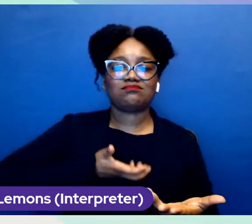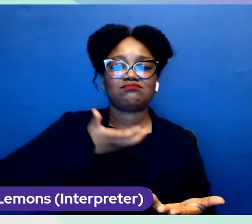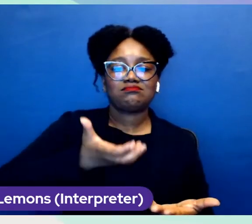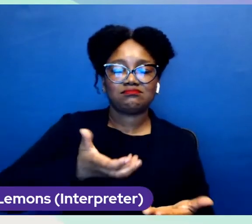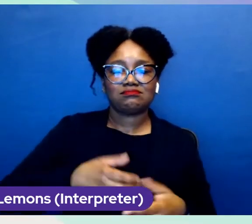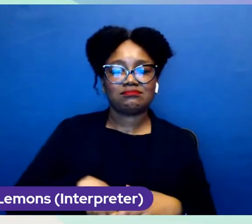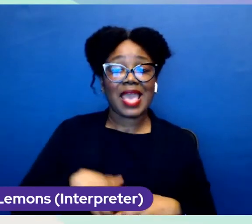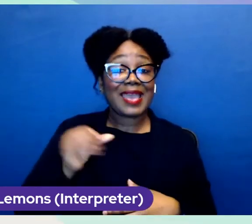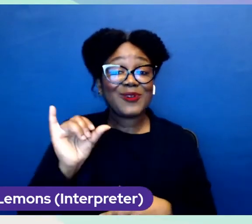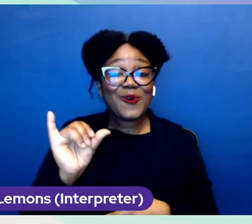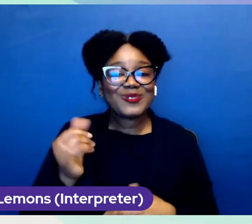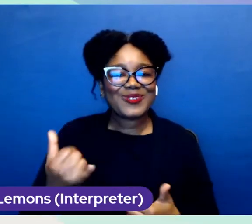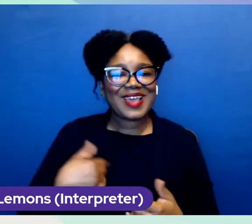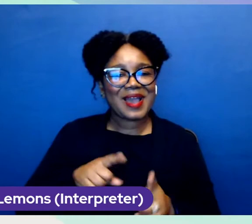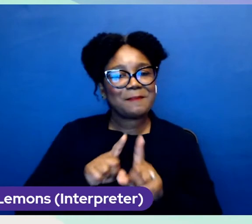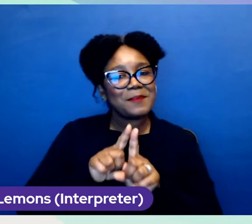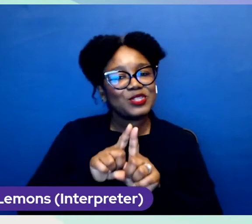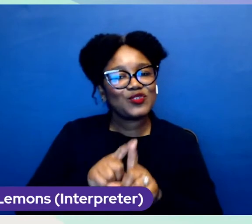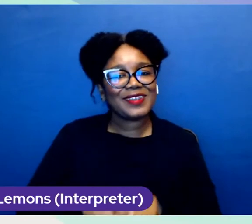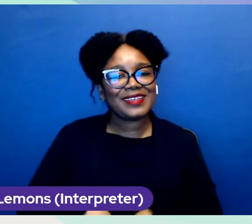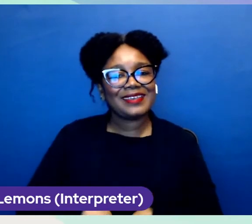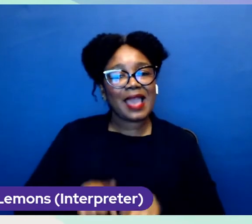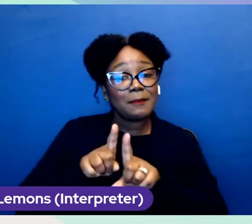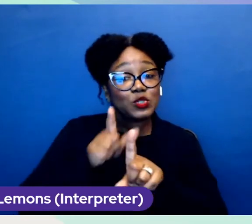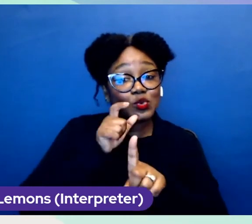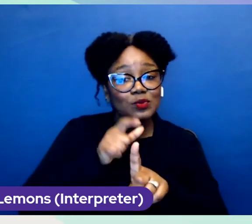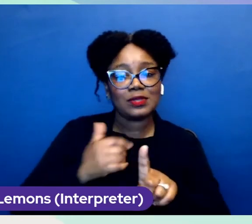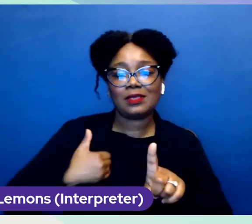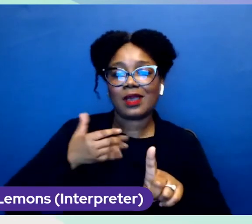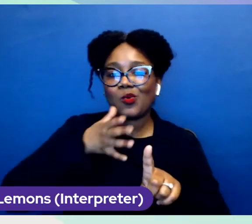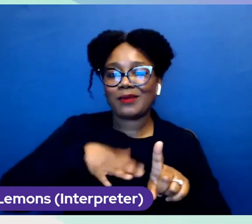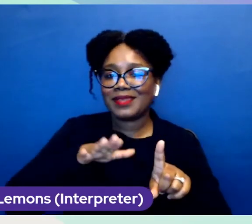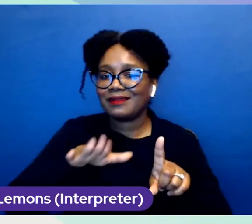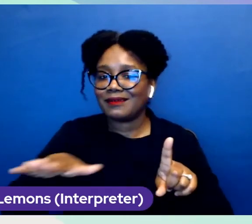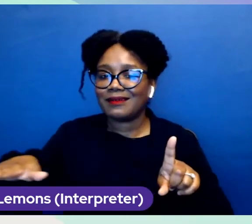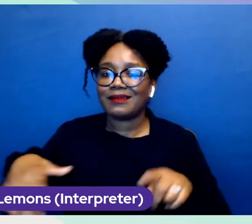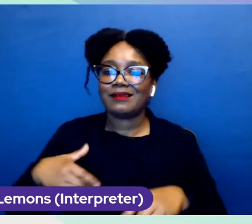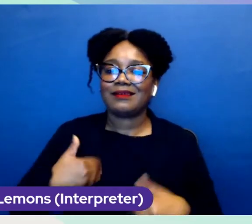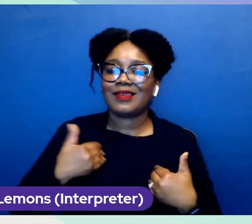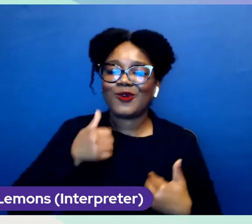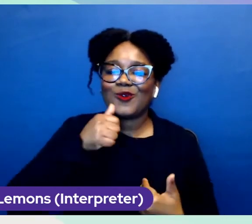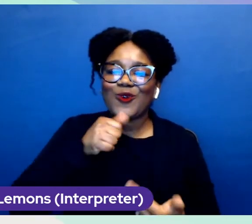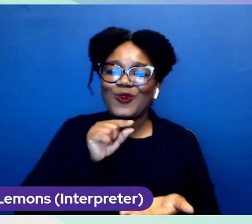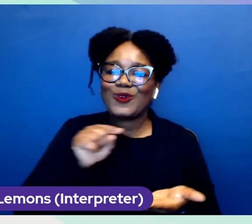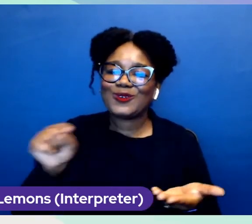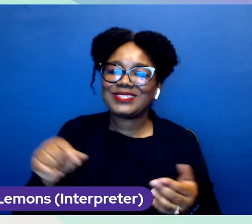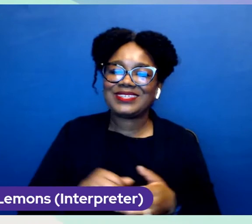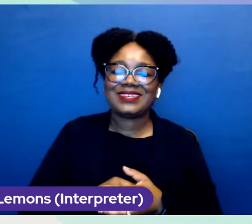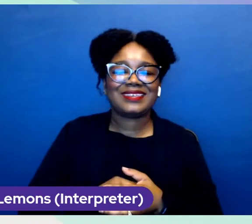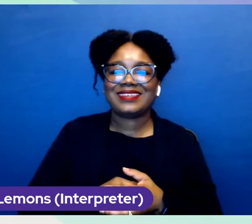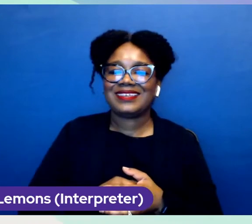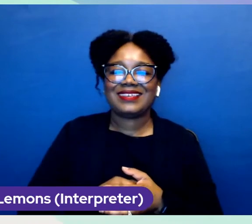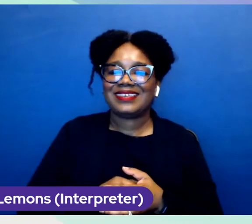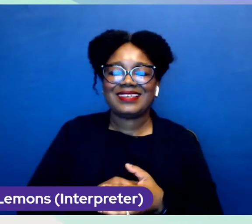I'm mentoring young women and young girls in a group called Motra Music here in Nairobi. And it's interesting because